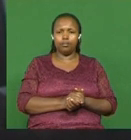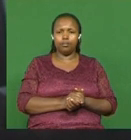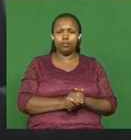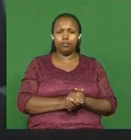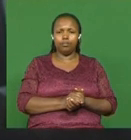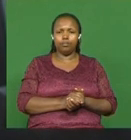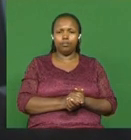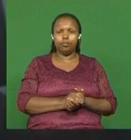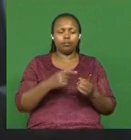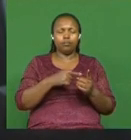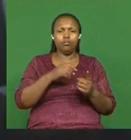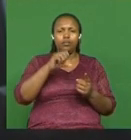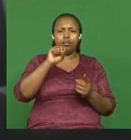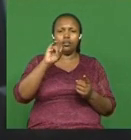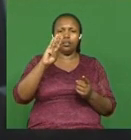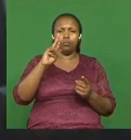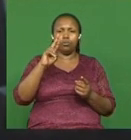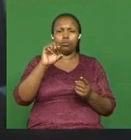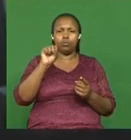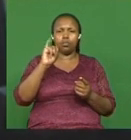babe Sibusiso Manana